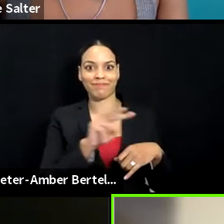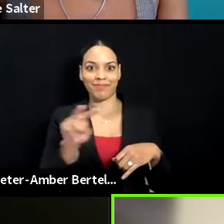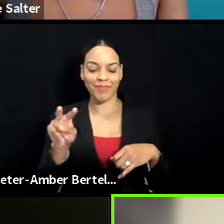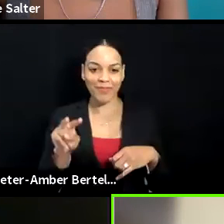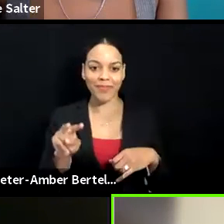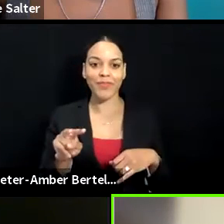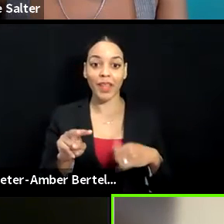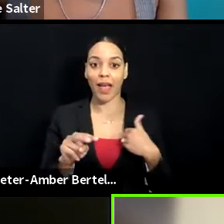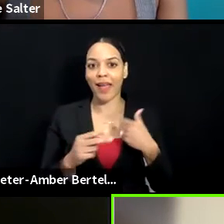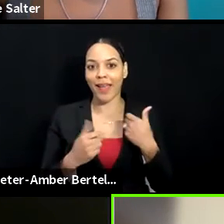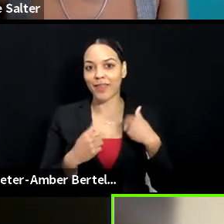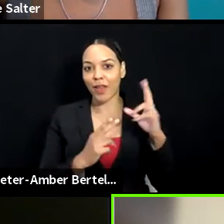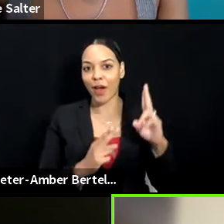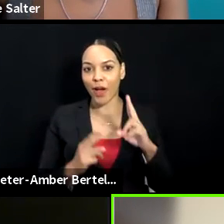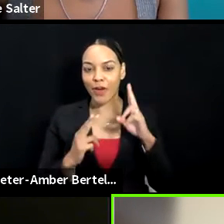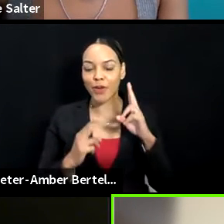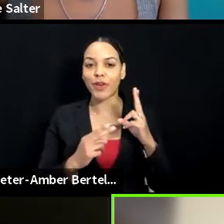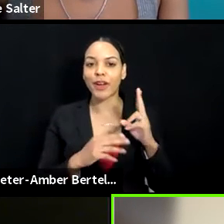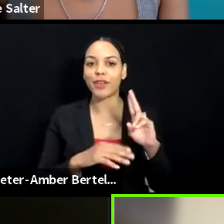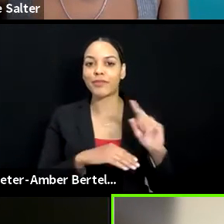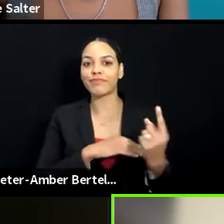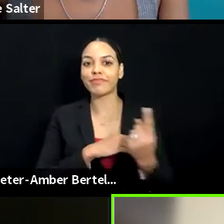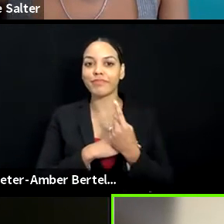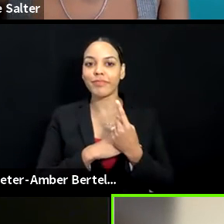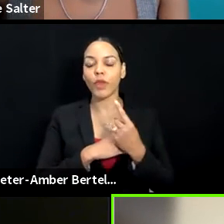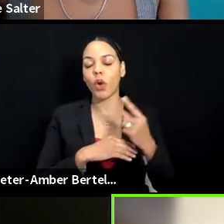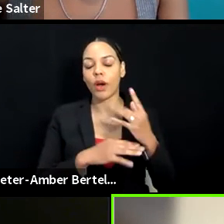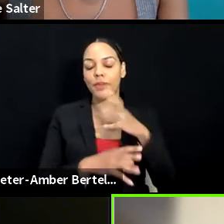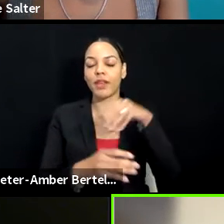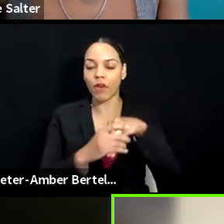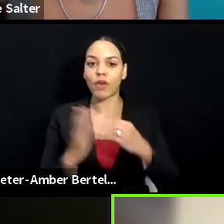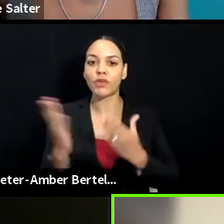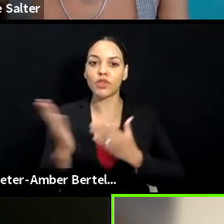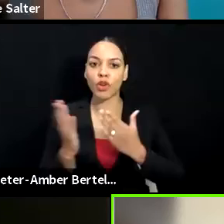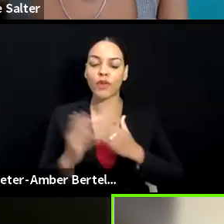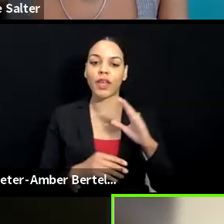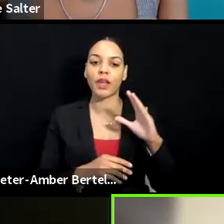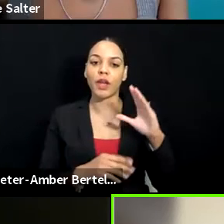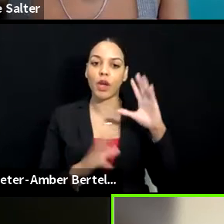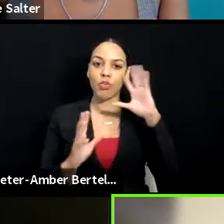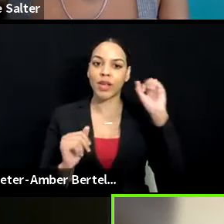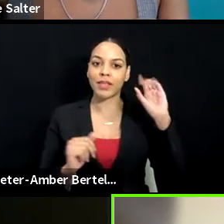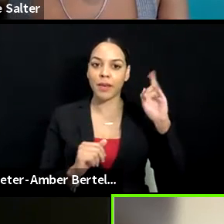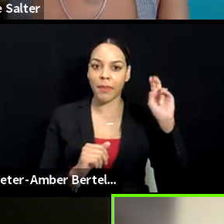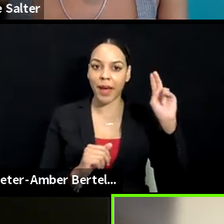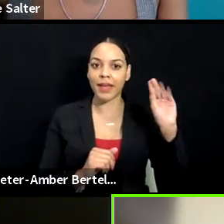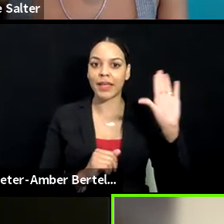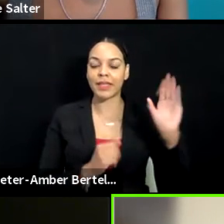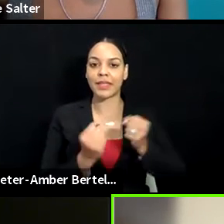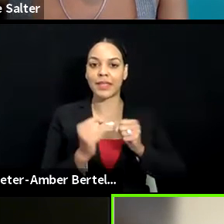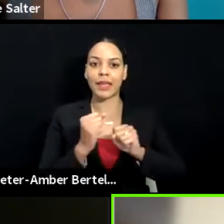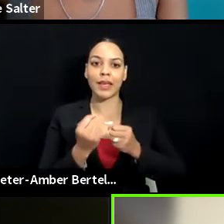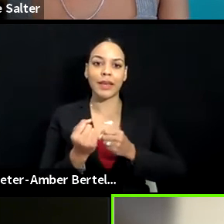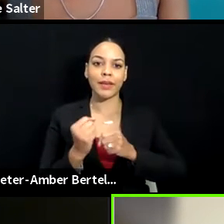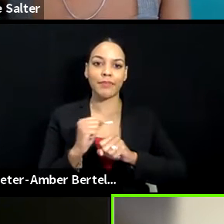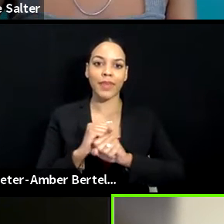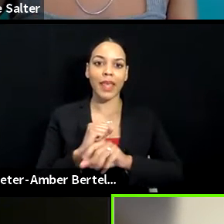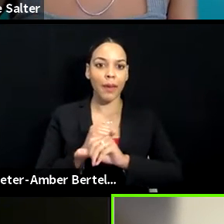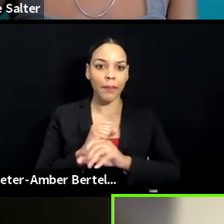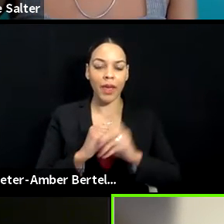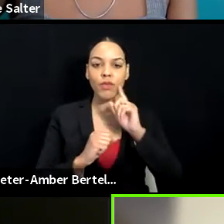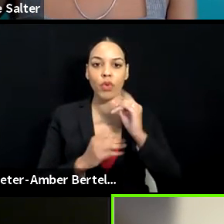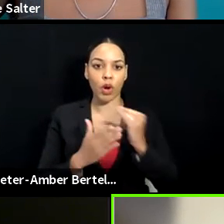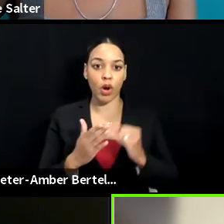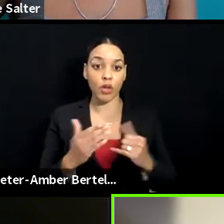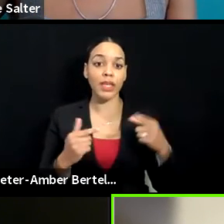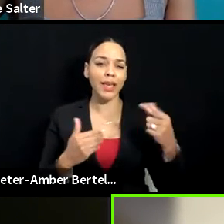honor of serving on now President Biden's campaign committee for the arts. he had several